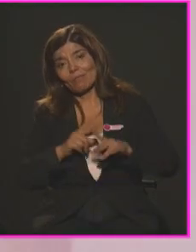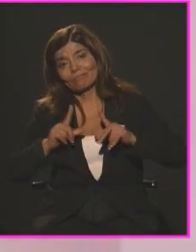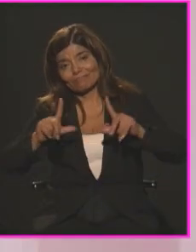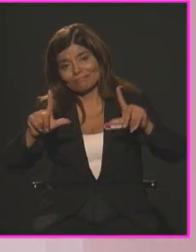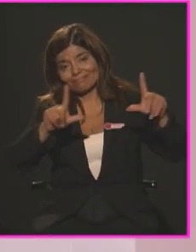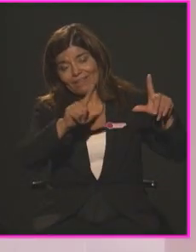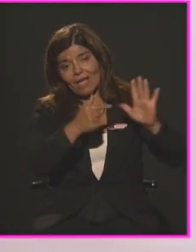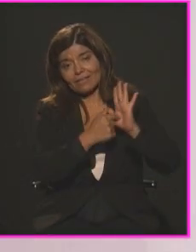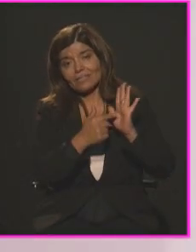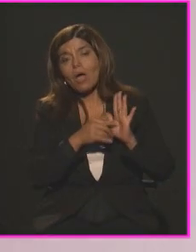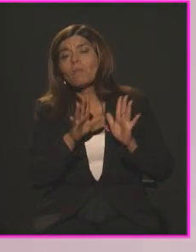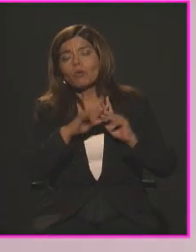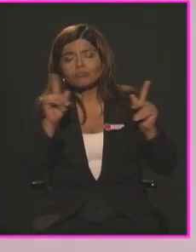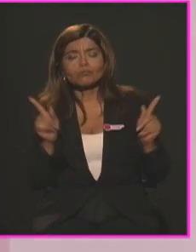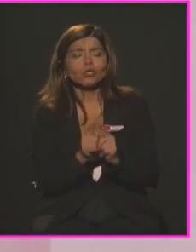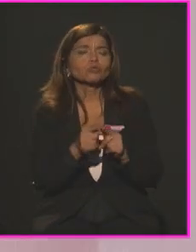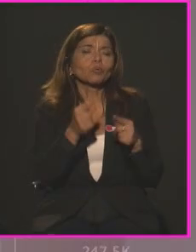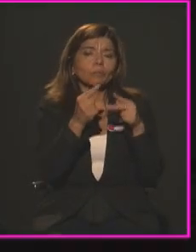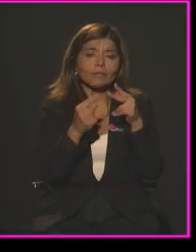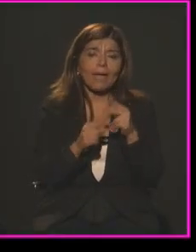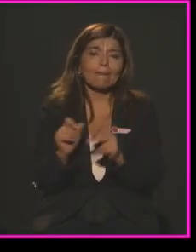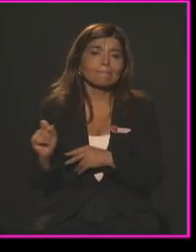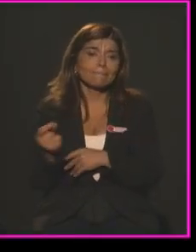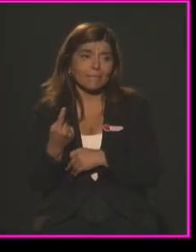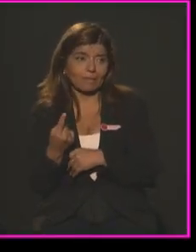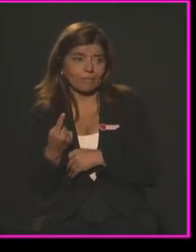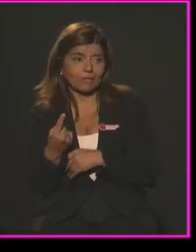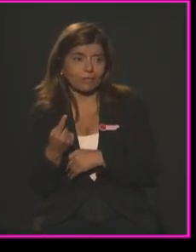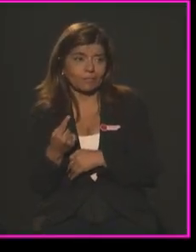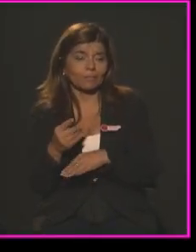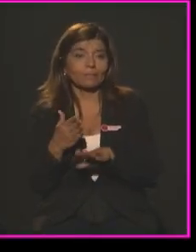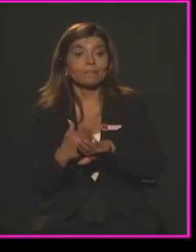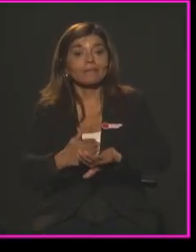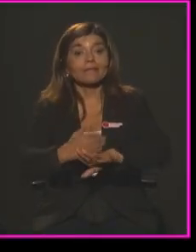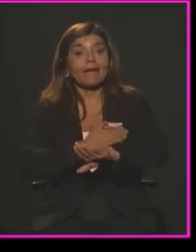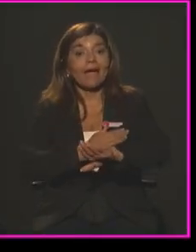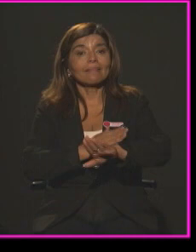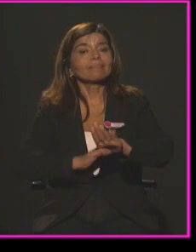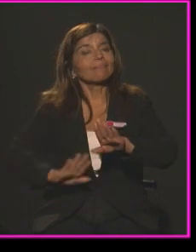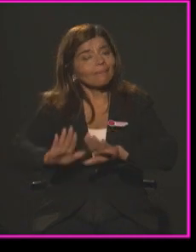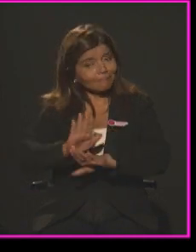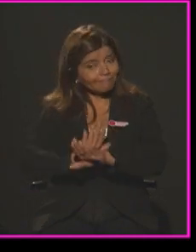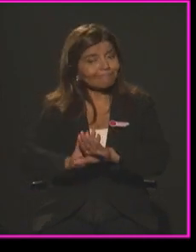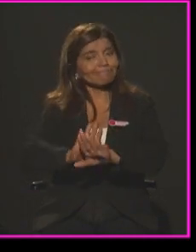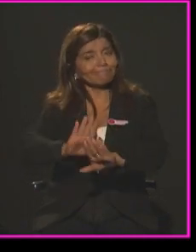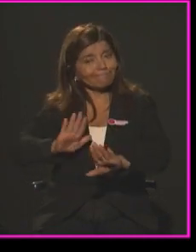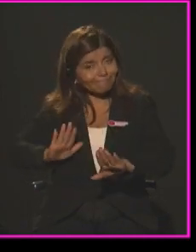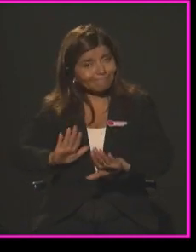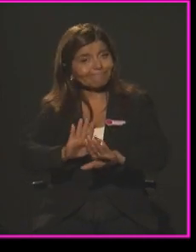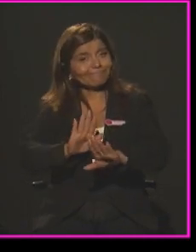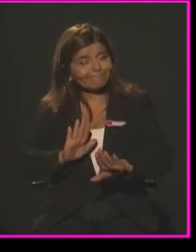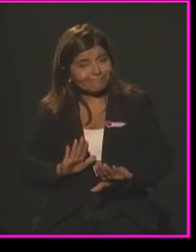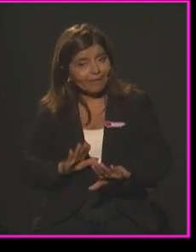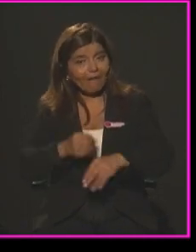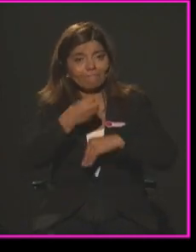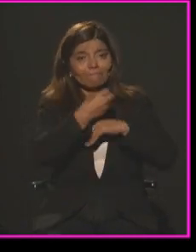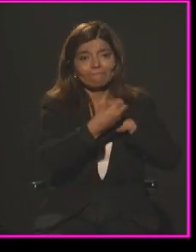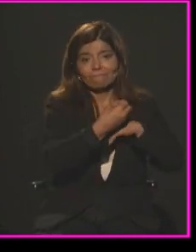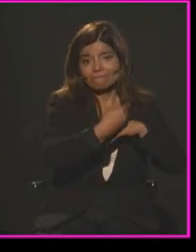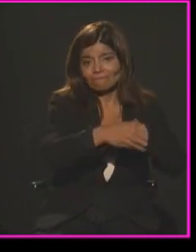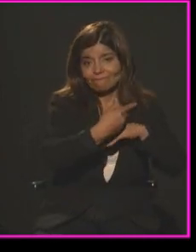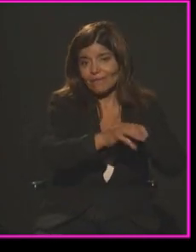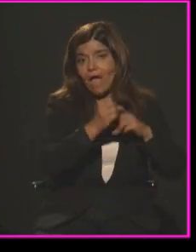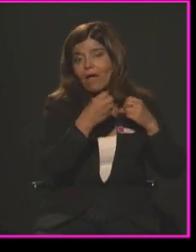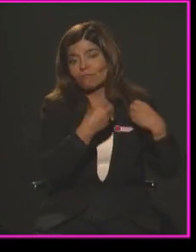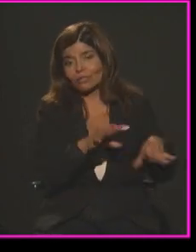things. First, let's prevent food from going to waste. Let's prevent having extra food in the first place. So